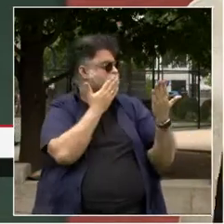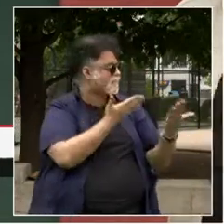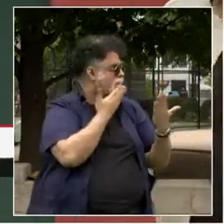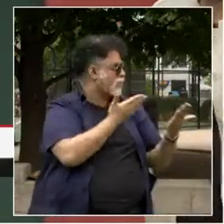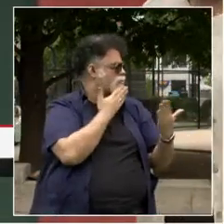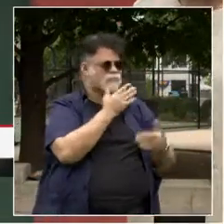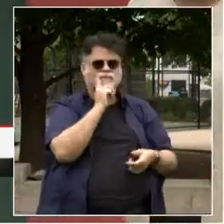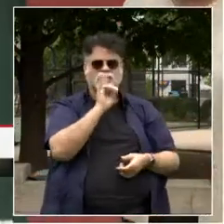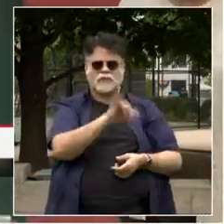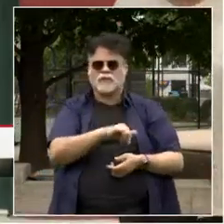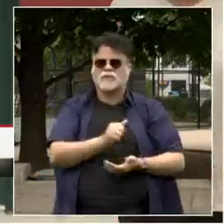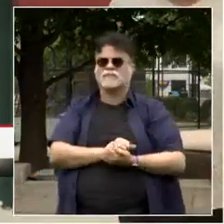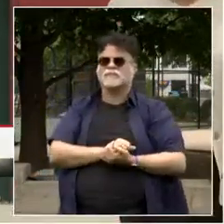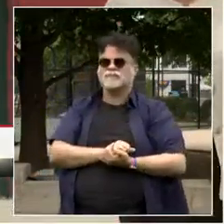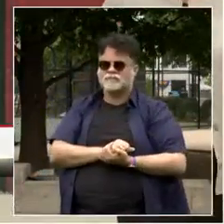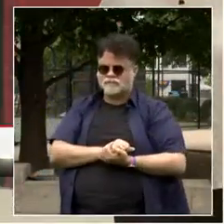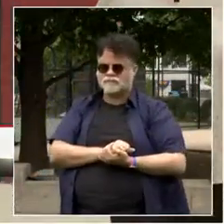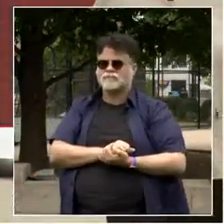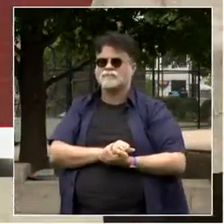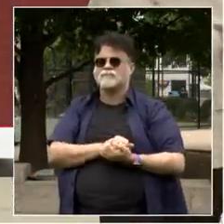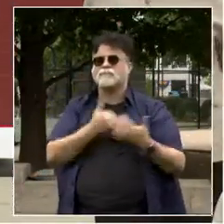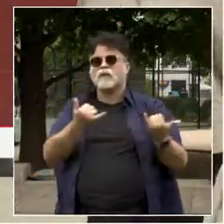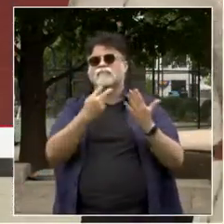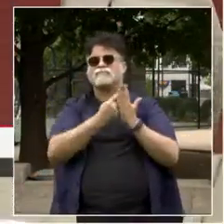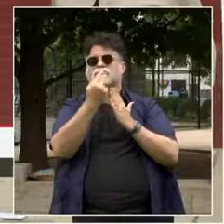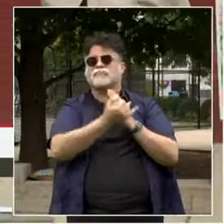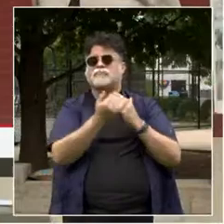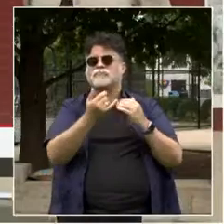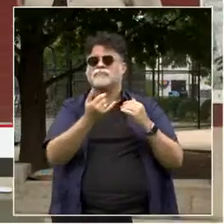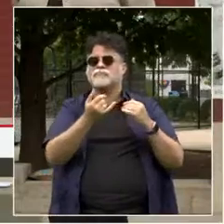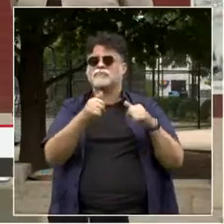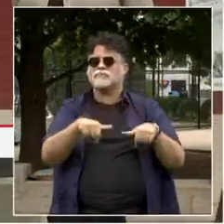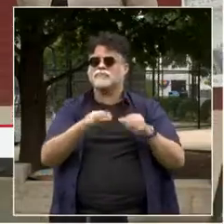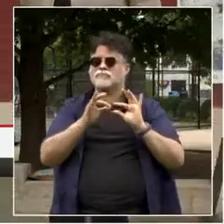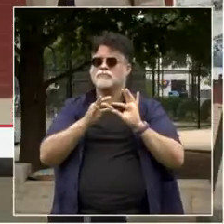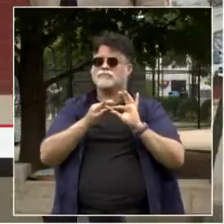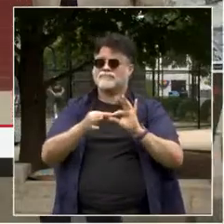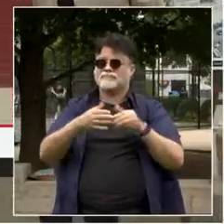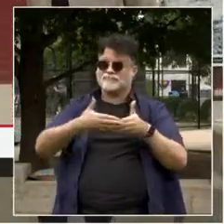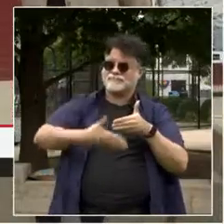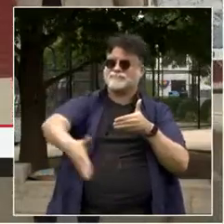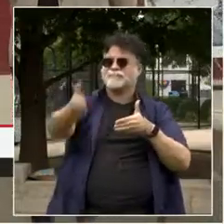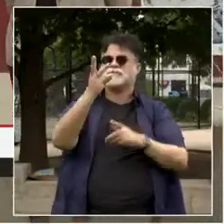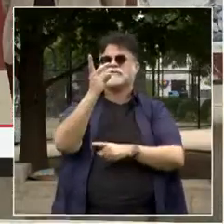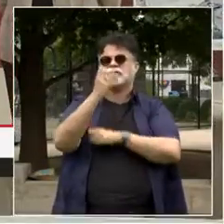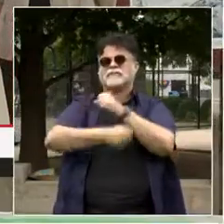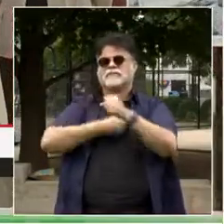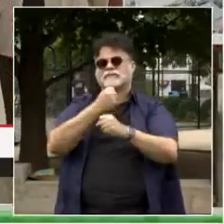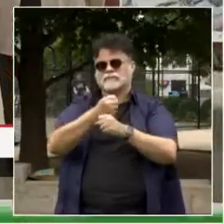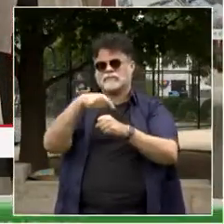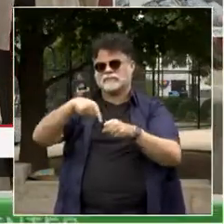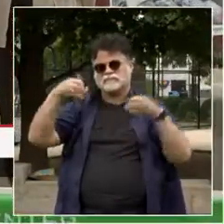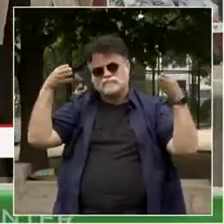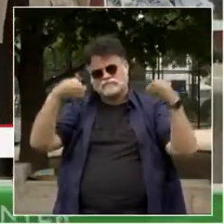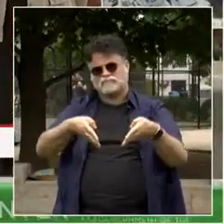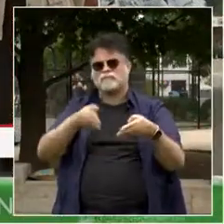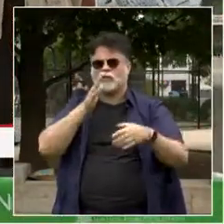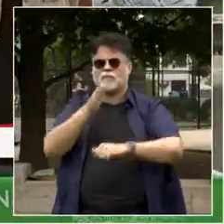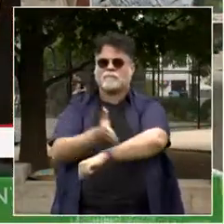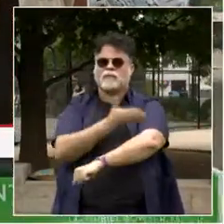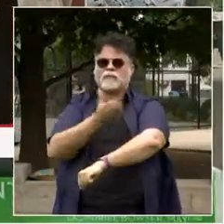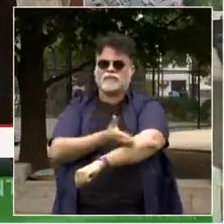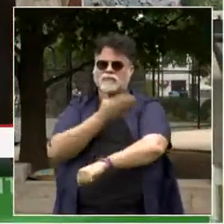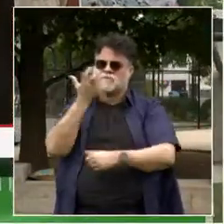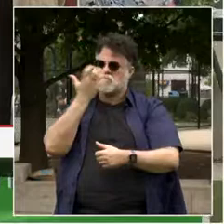improve district parks and recreation spaces over the next 6 years, not just today, but over the next 6 years. That means a lot to